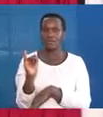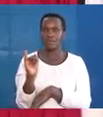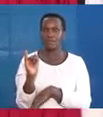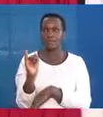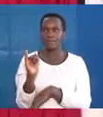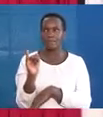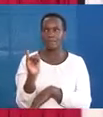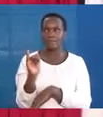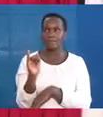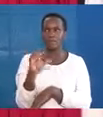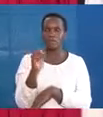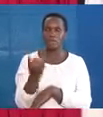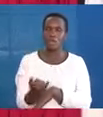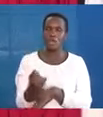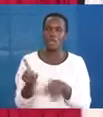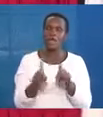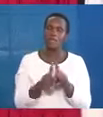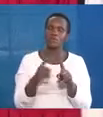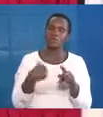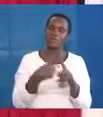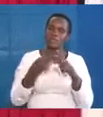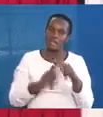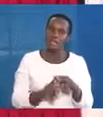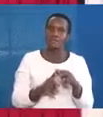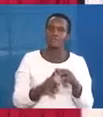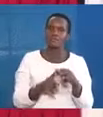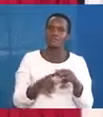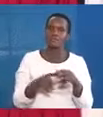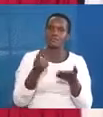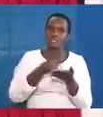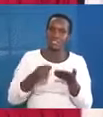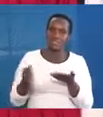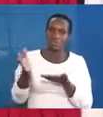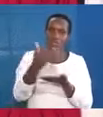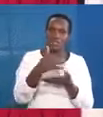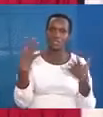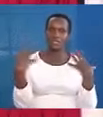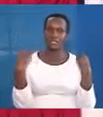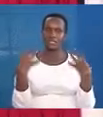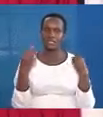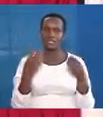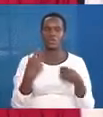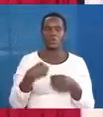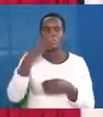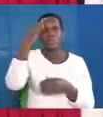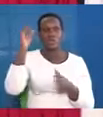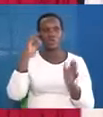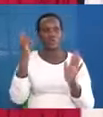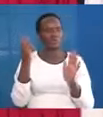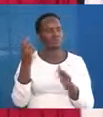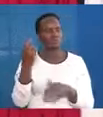So as we embark on signature collection exercise, we recognize that the exercise of collecting